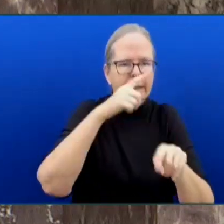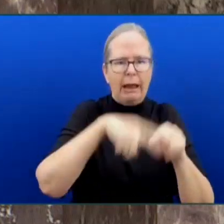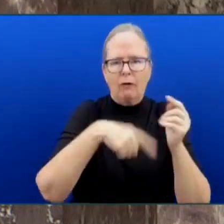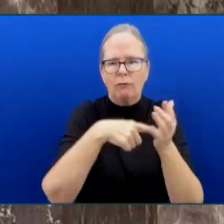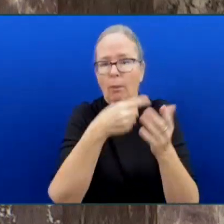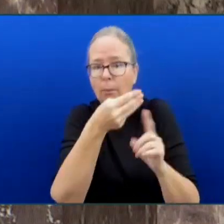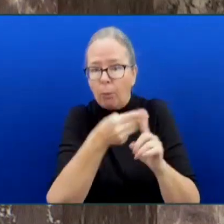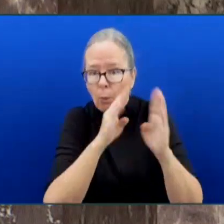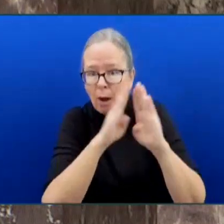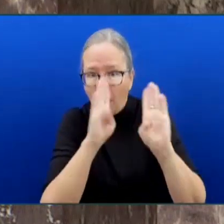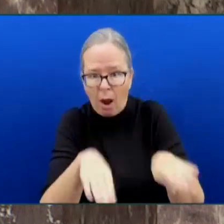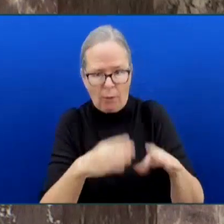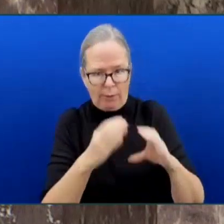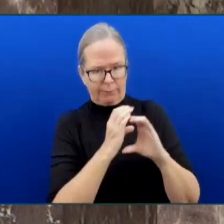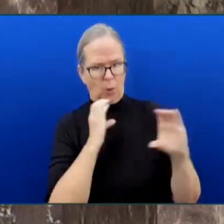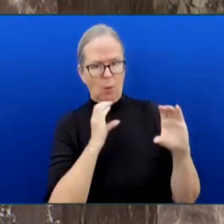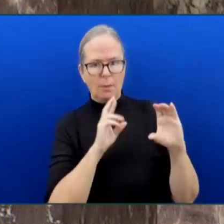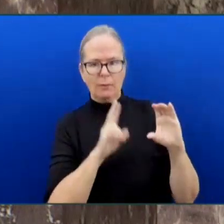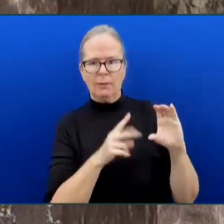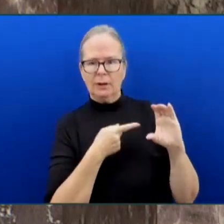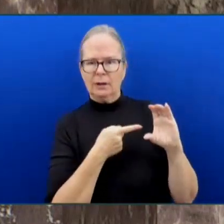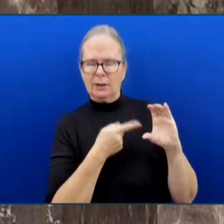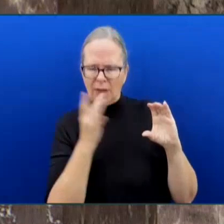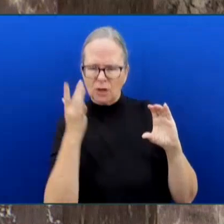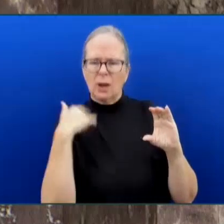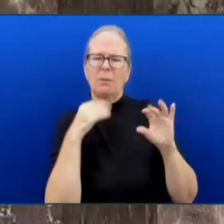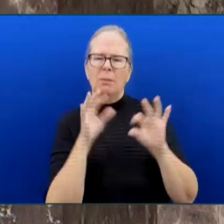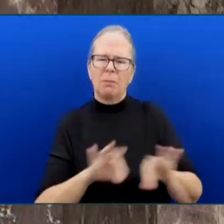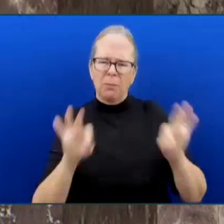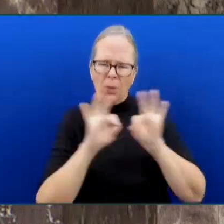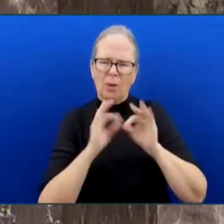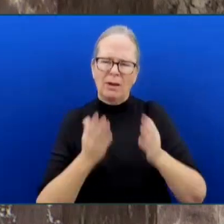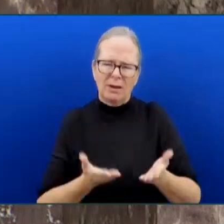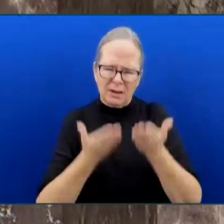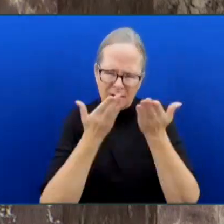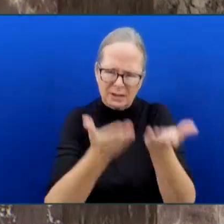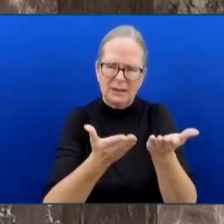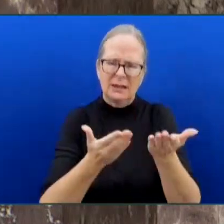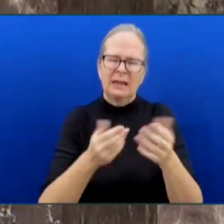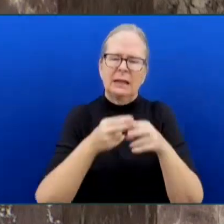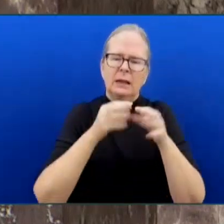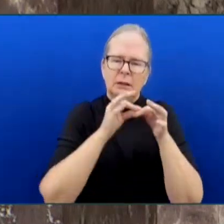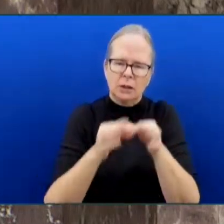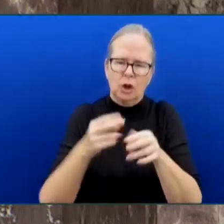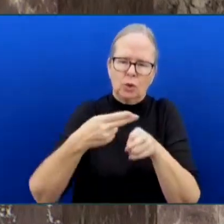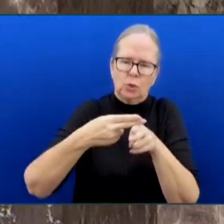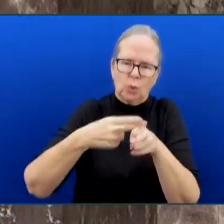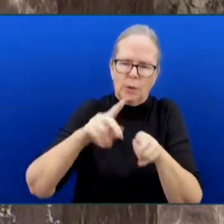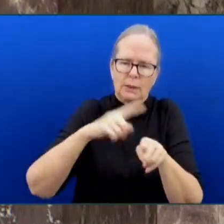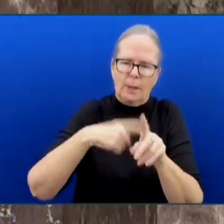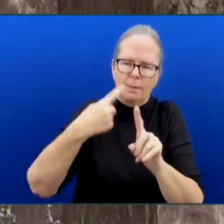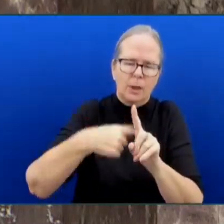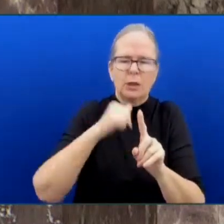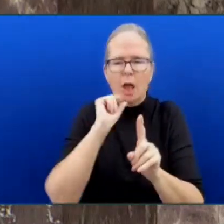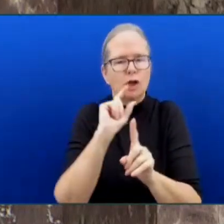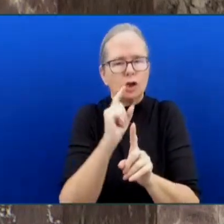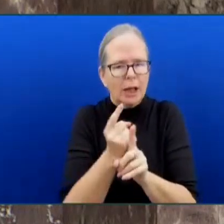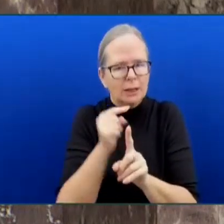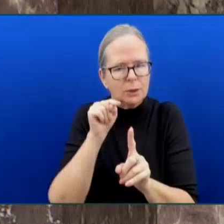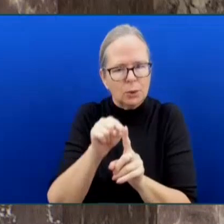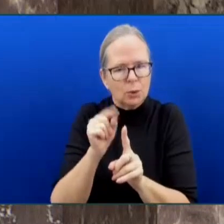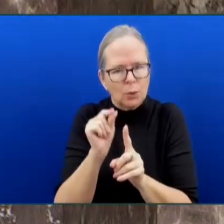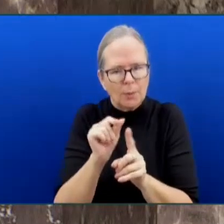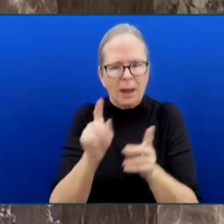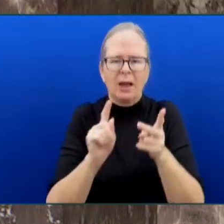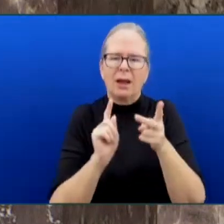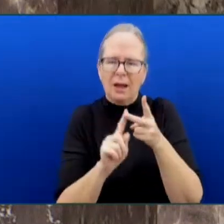the legislation around short-term rentals. But it's not only these measures, Honourable Speaker. We're making historic investments in building actual affordable